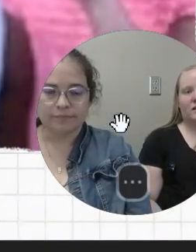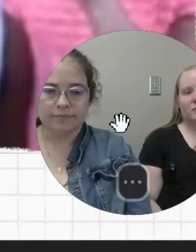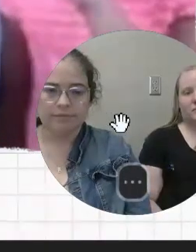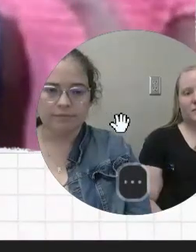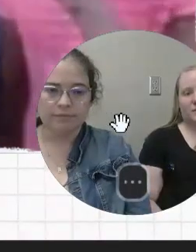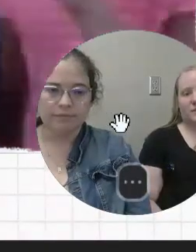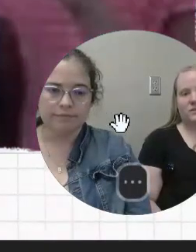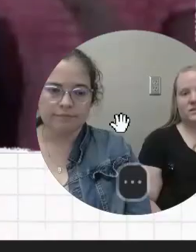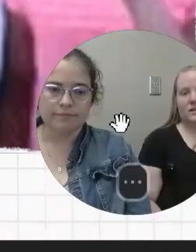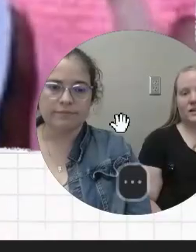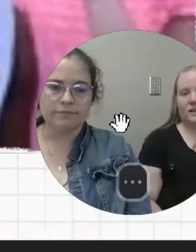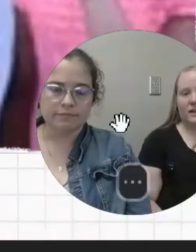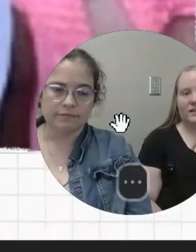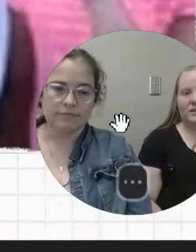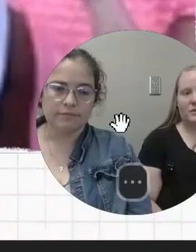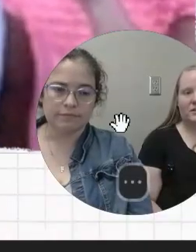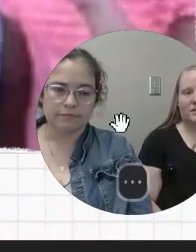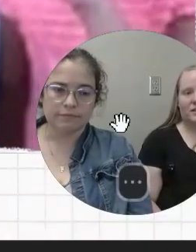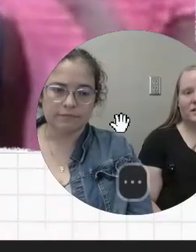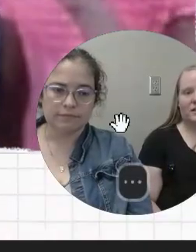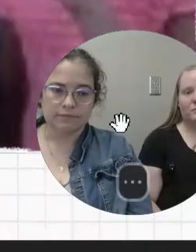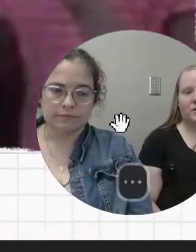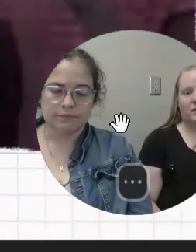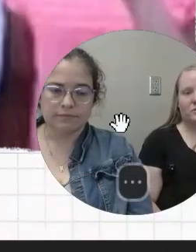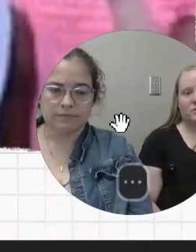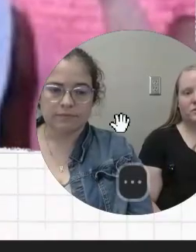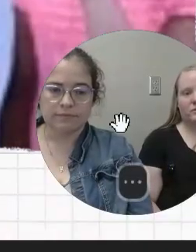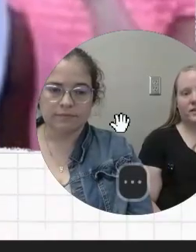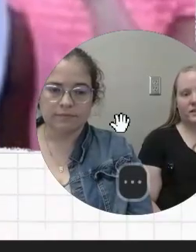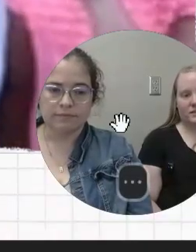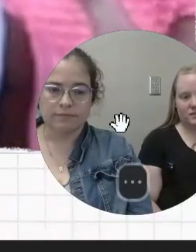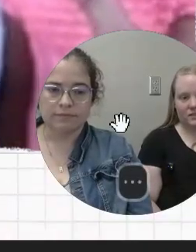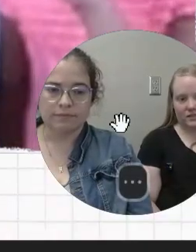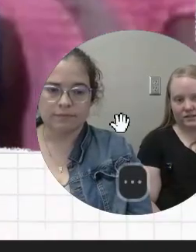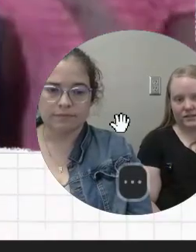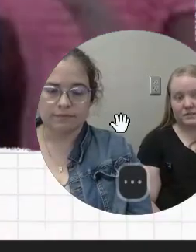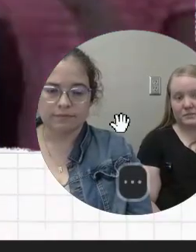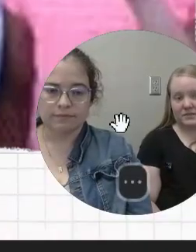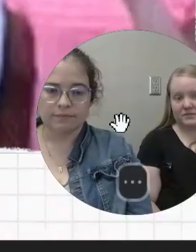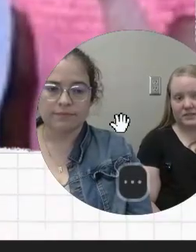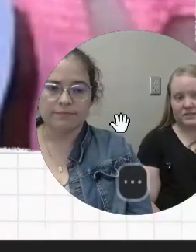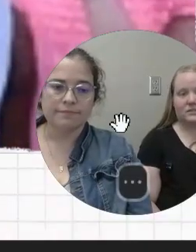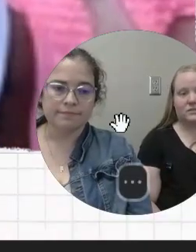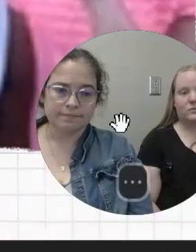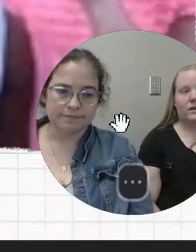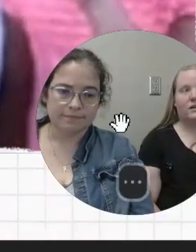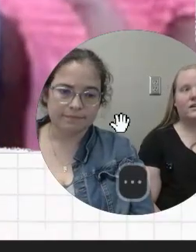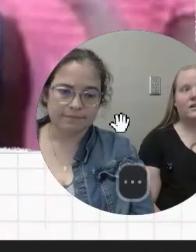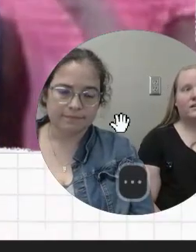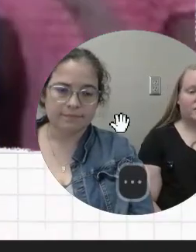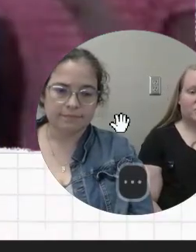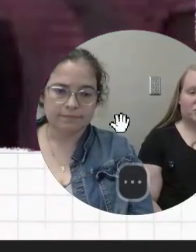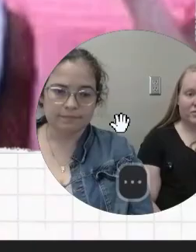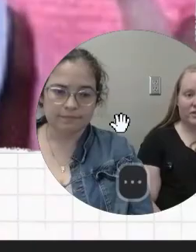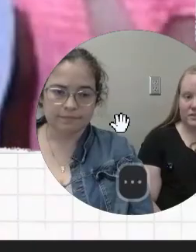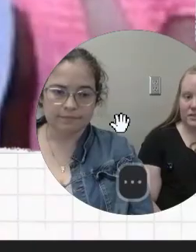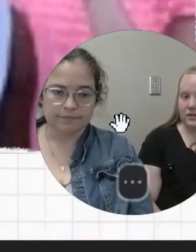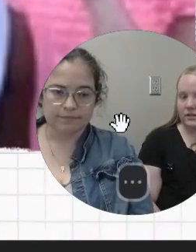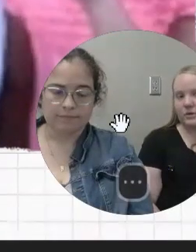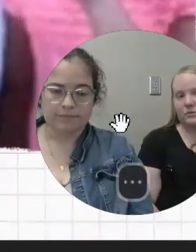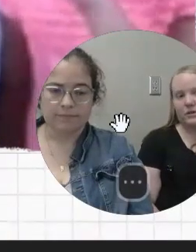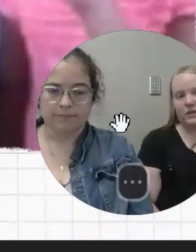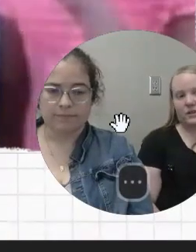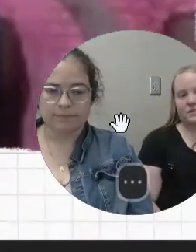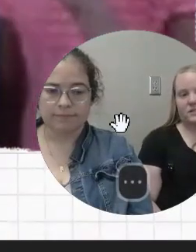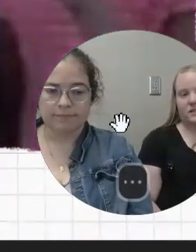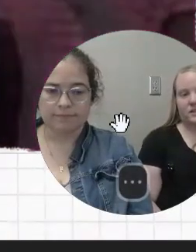Seat deaf kids where they can see best. This is going to kind of depend on the kid, but usually where they can see their classmates'